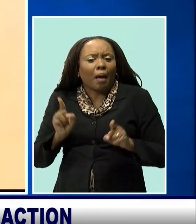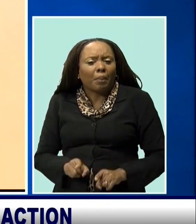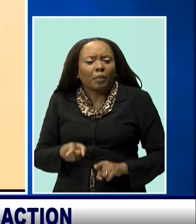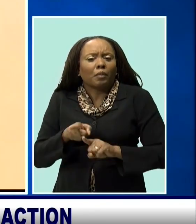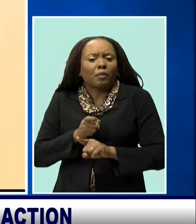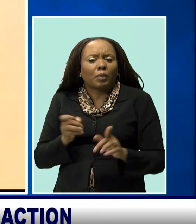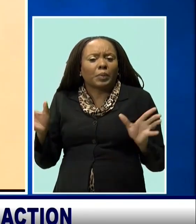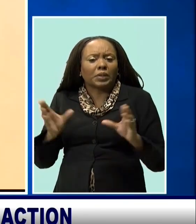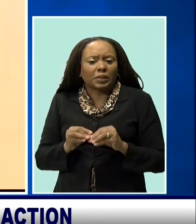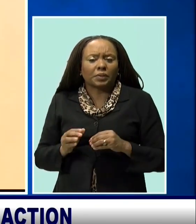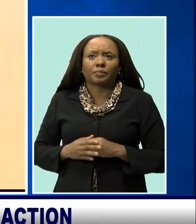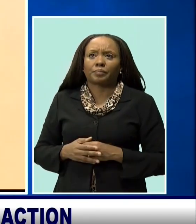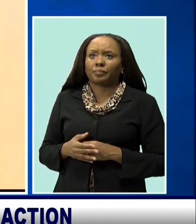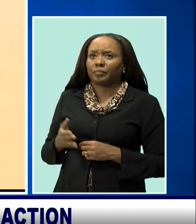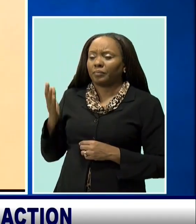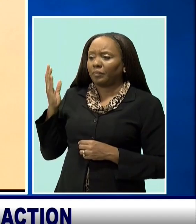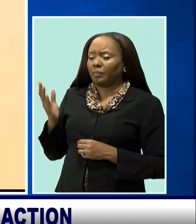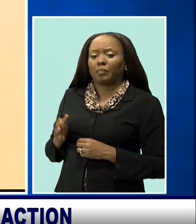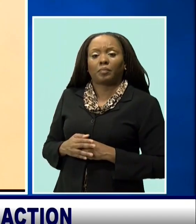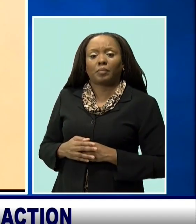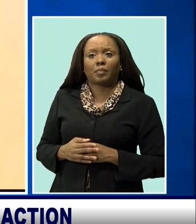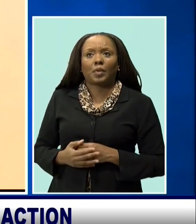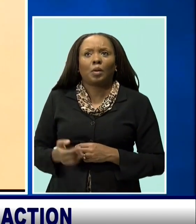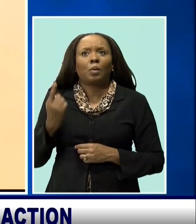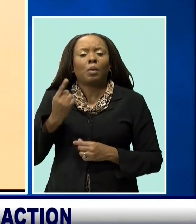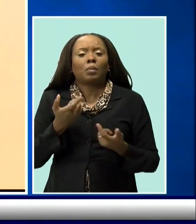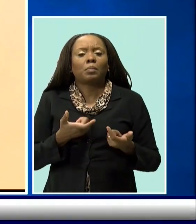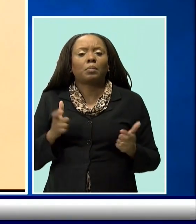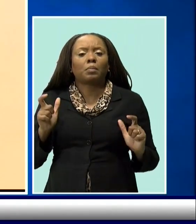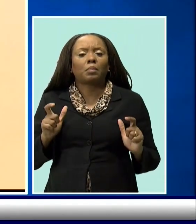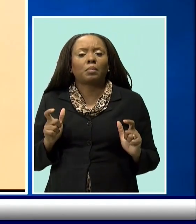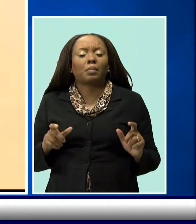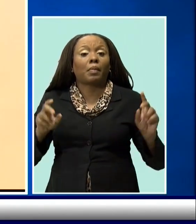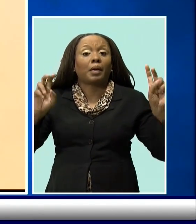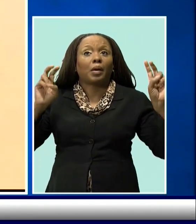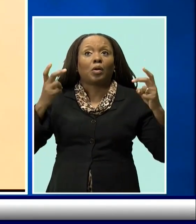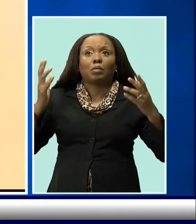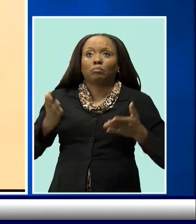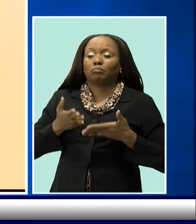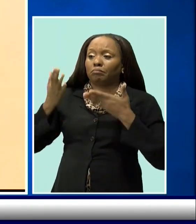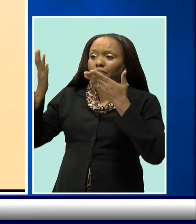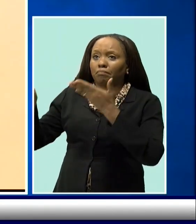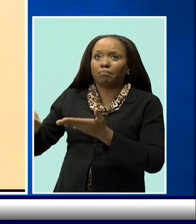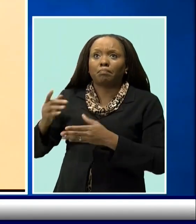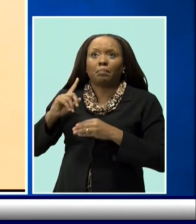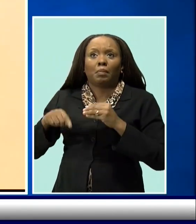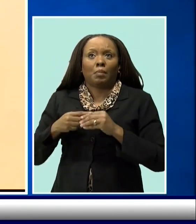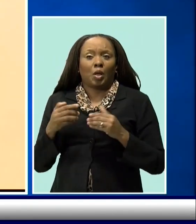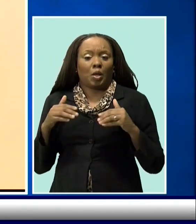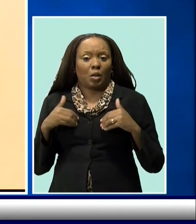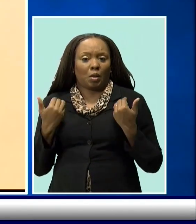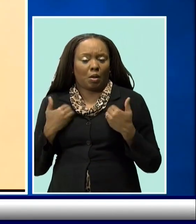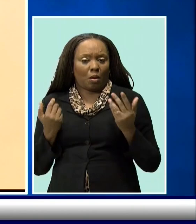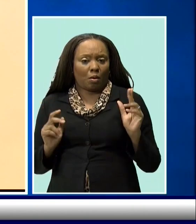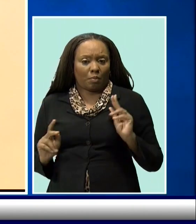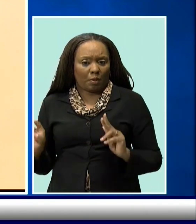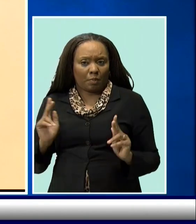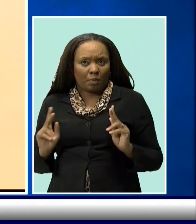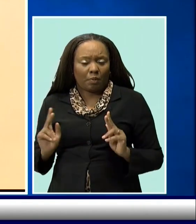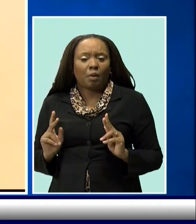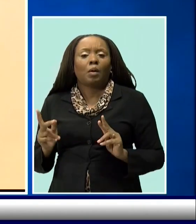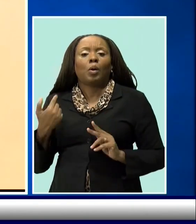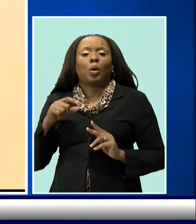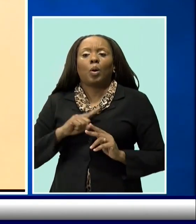major issues and solutions that were brought forth at the summit as it relates to young persons engaging was that of